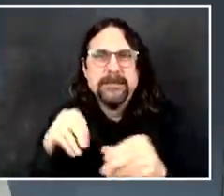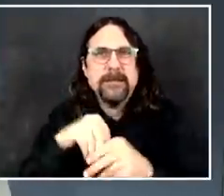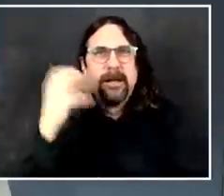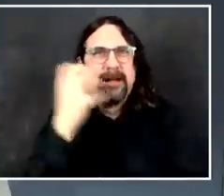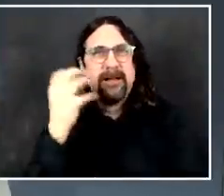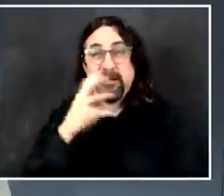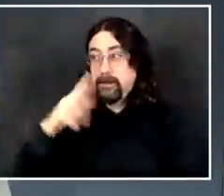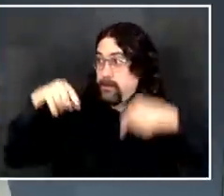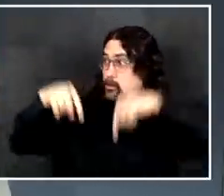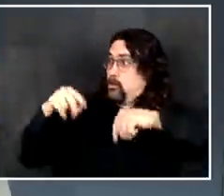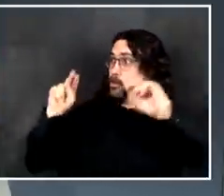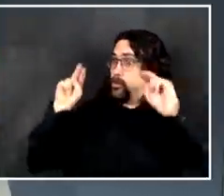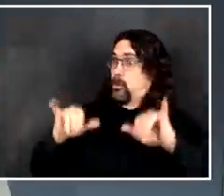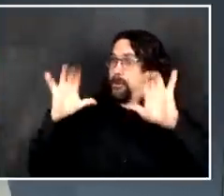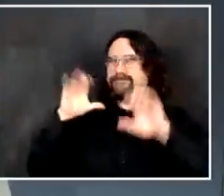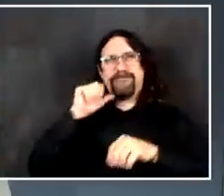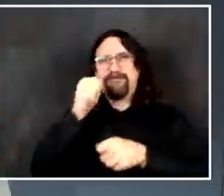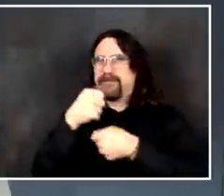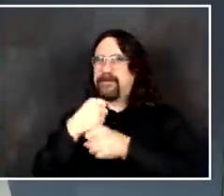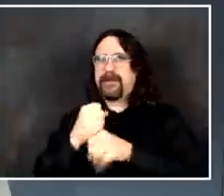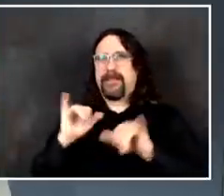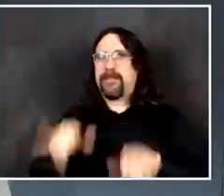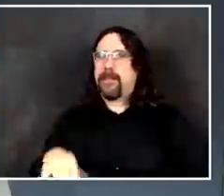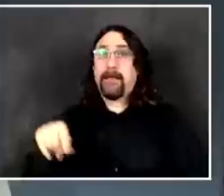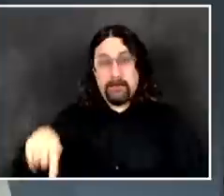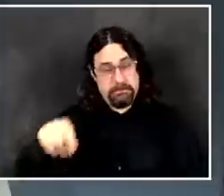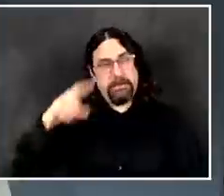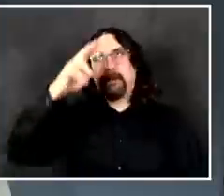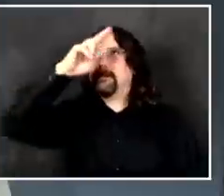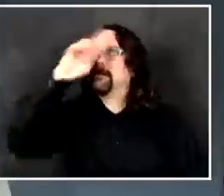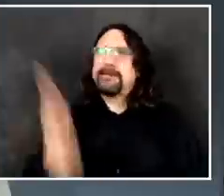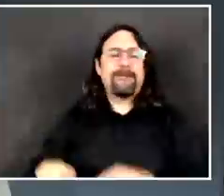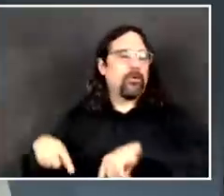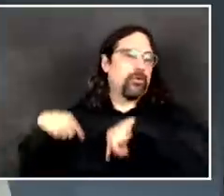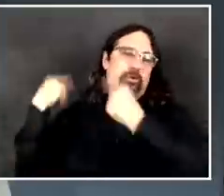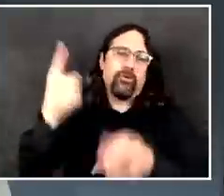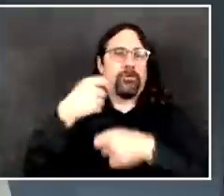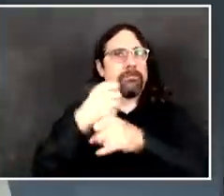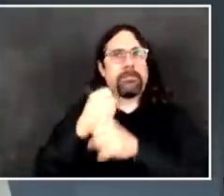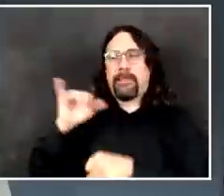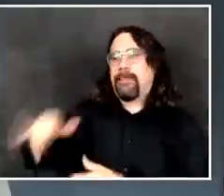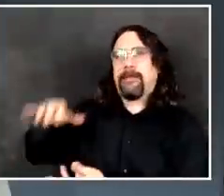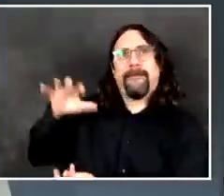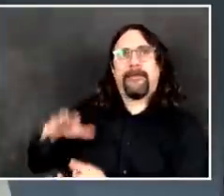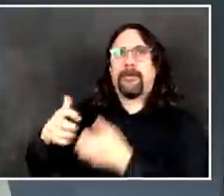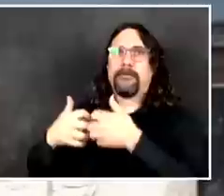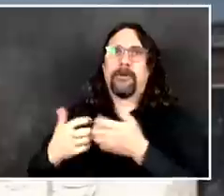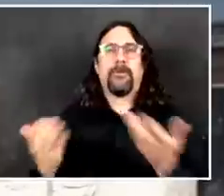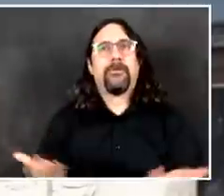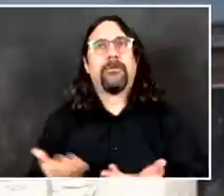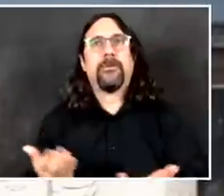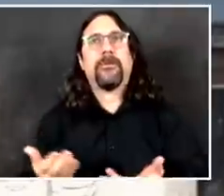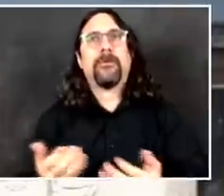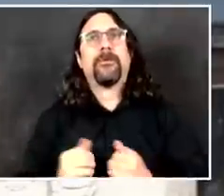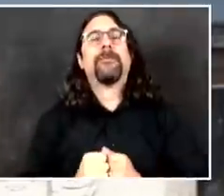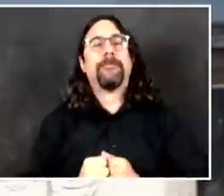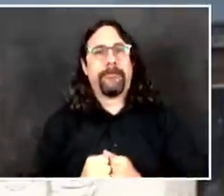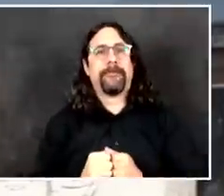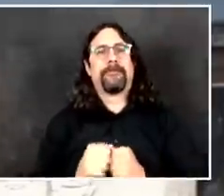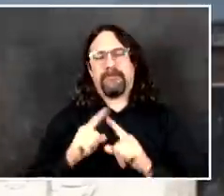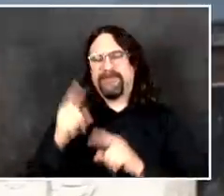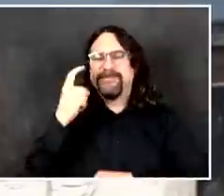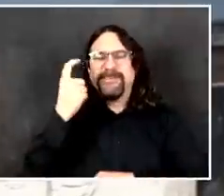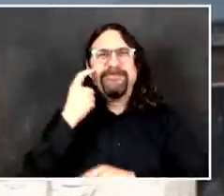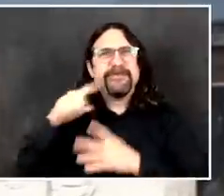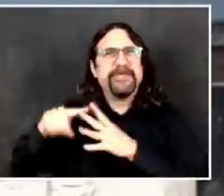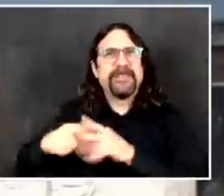being produced here. But extraordinary entrepreneurs came together for the good of all New Yorkers and said, we can do